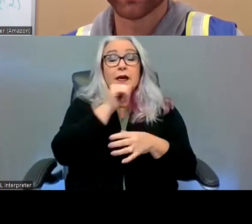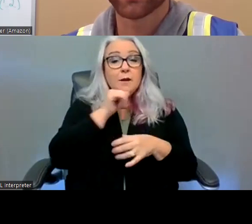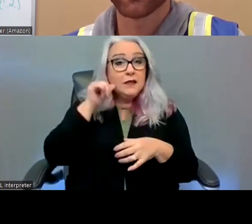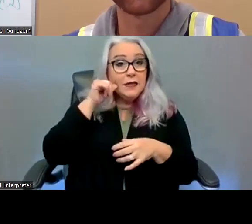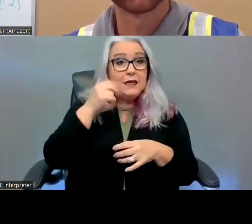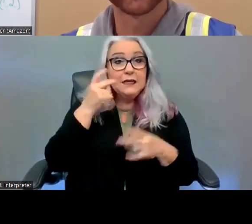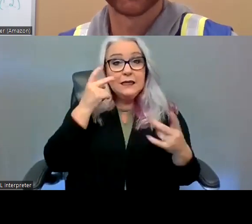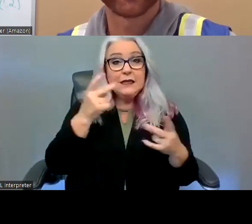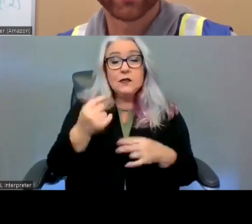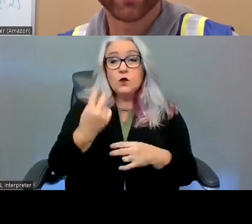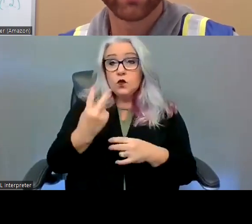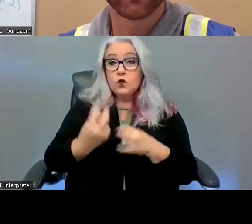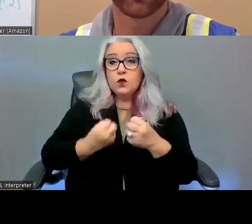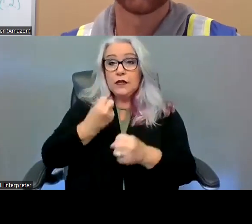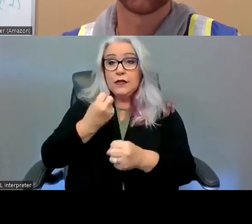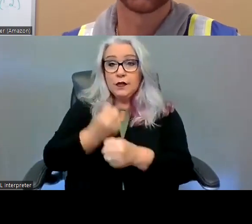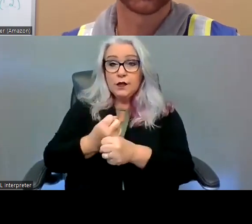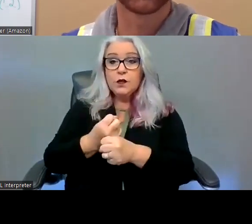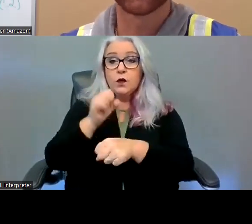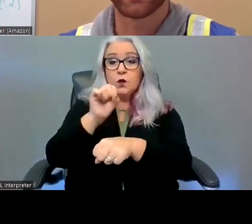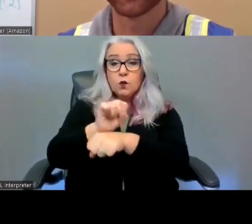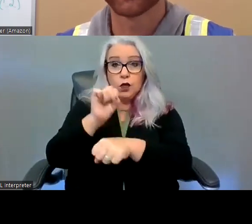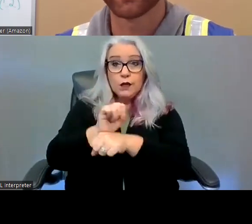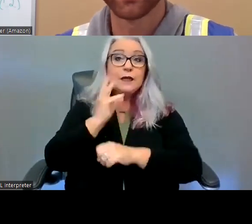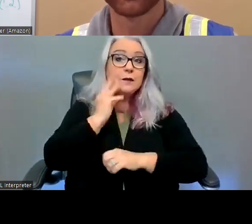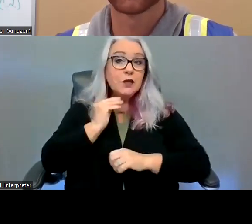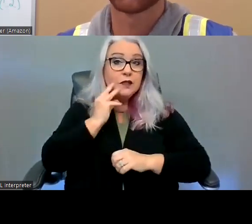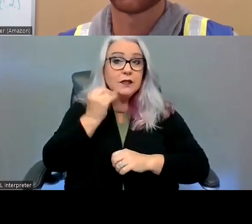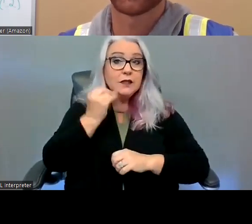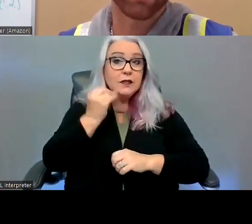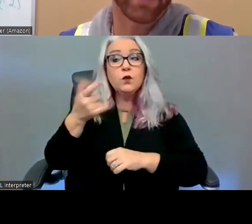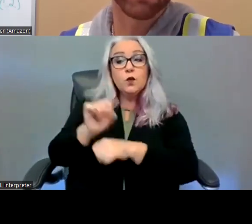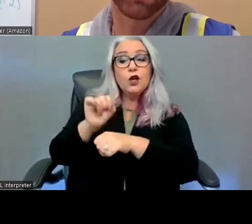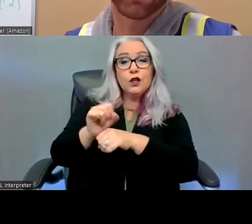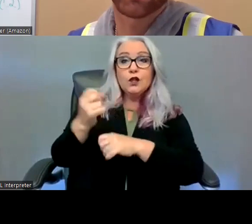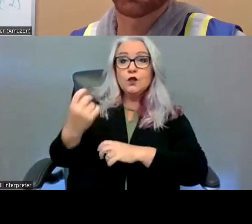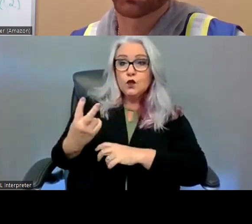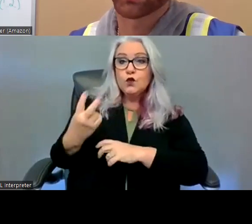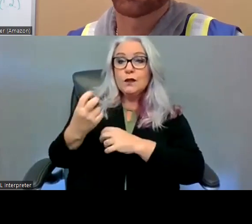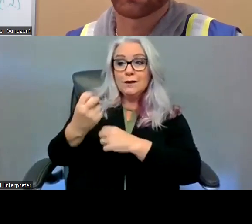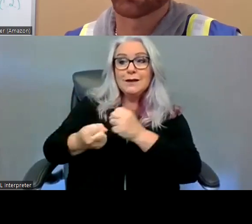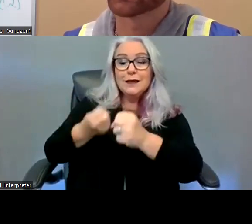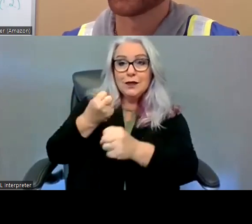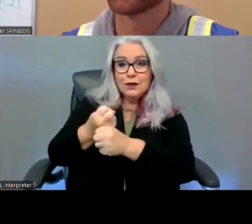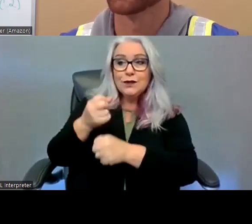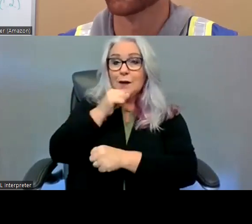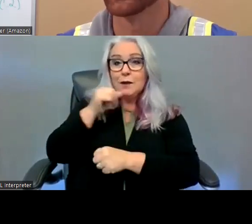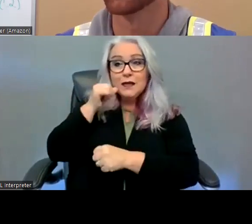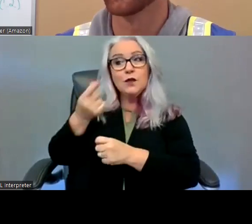work experience as a 4-year bachelor degree. So if you work 2 years at Amazon, you can apply for any management position that requires a 4-year bachelor degree. So